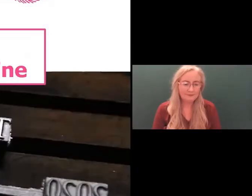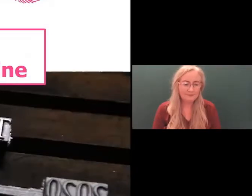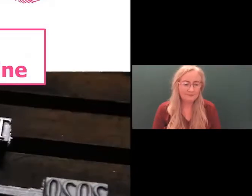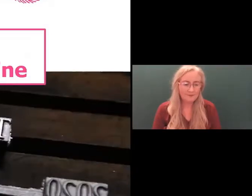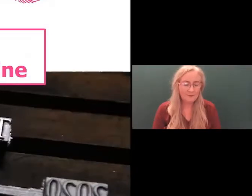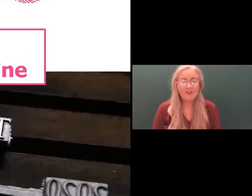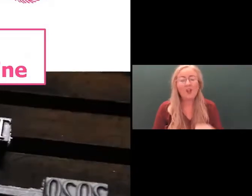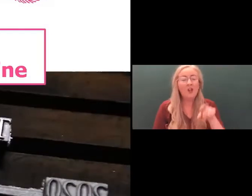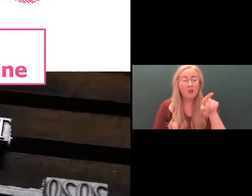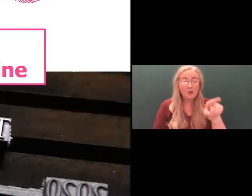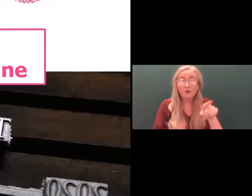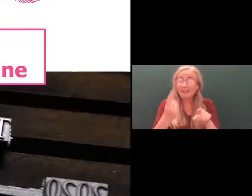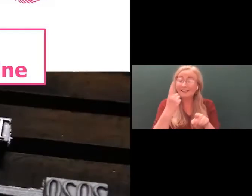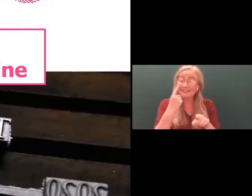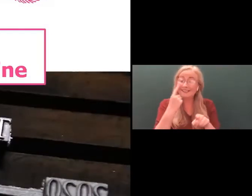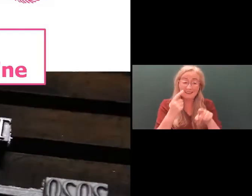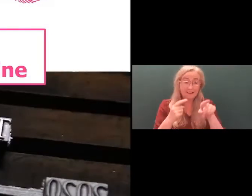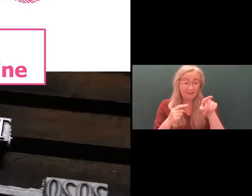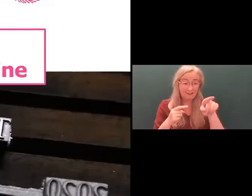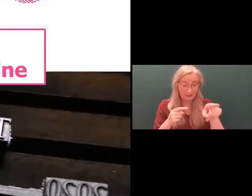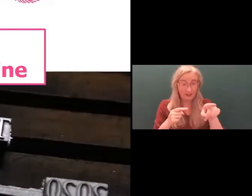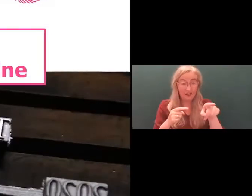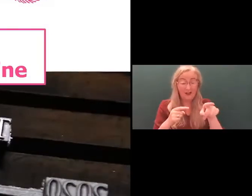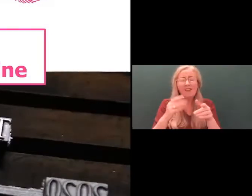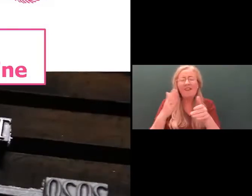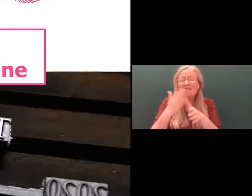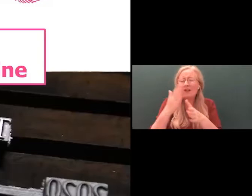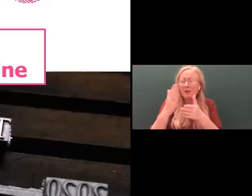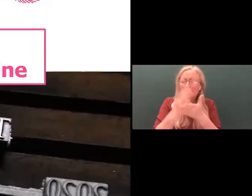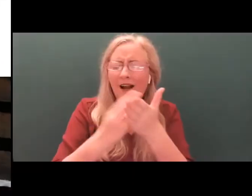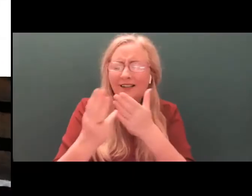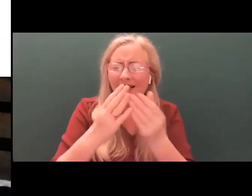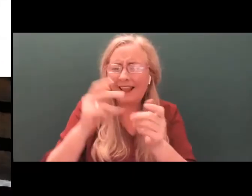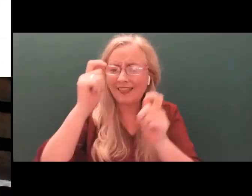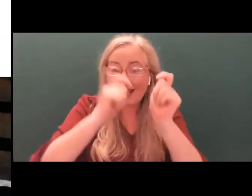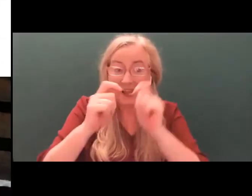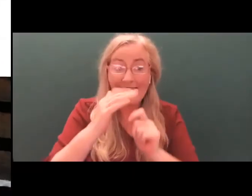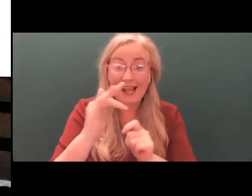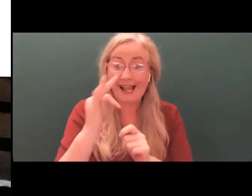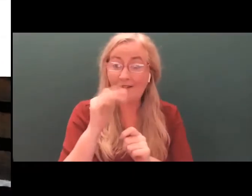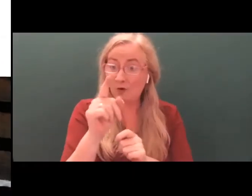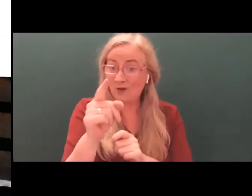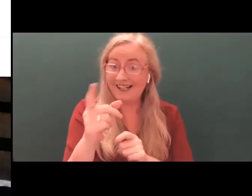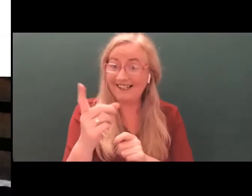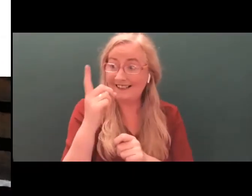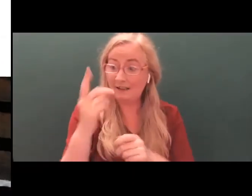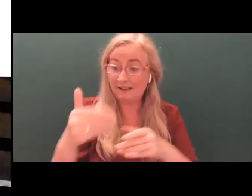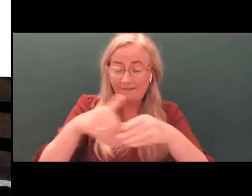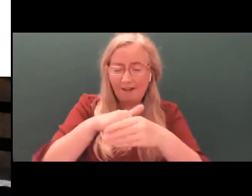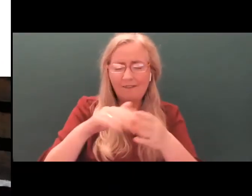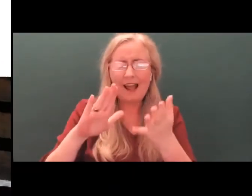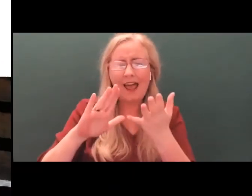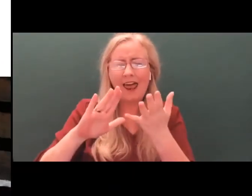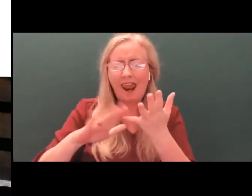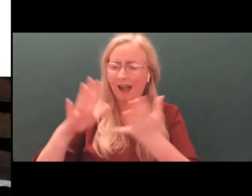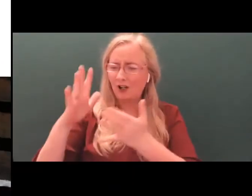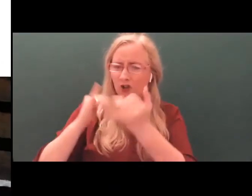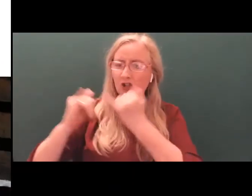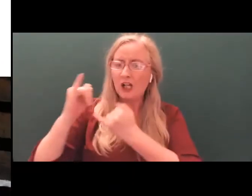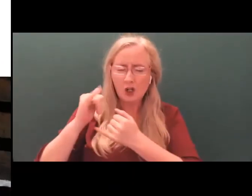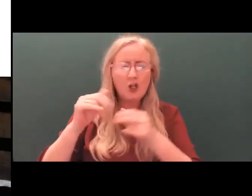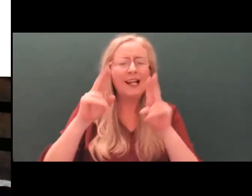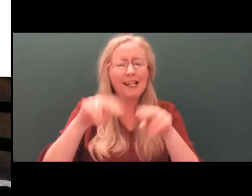So the first thing to take into consideration is that if you participated in Heritage Week last year, you can use the same